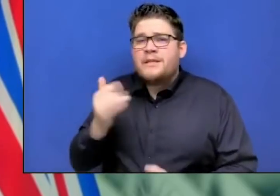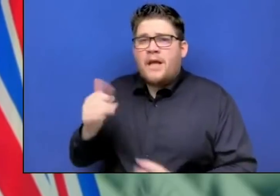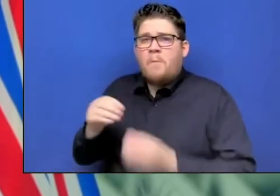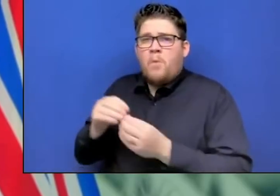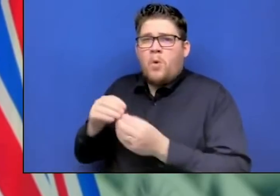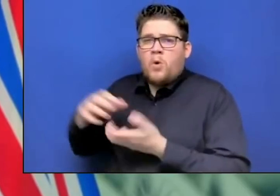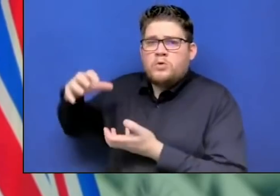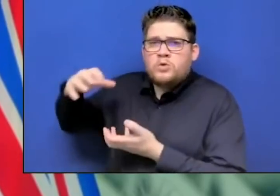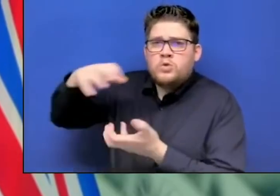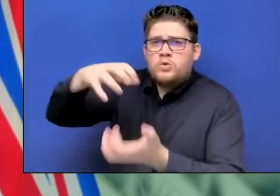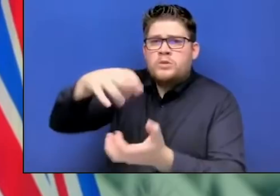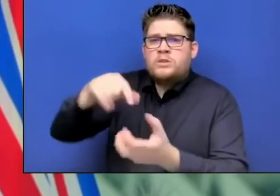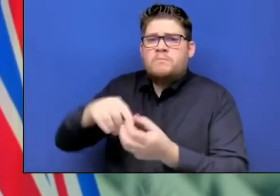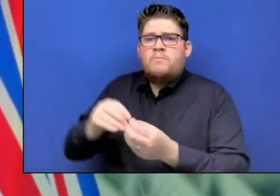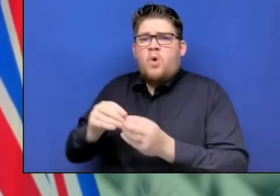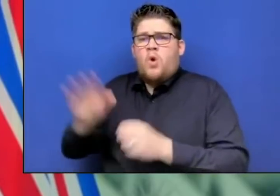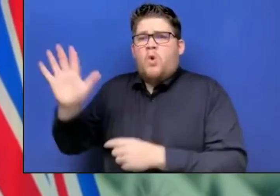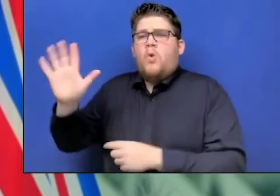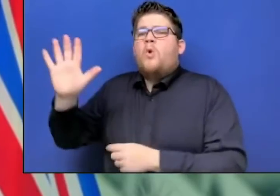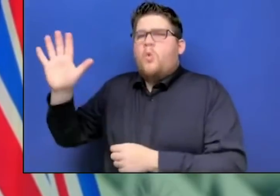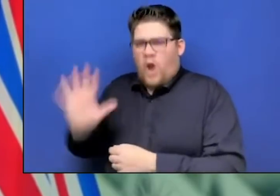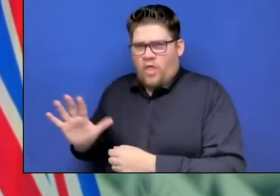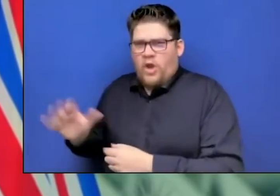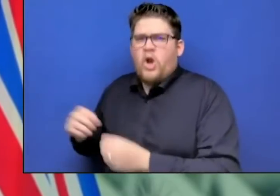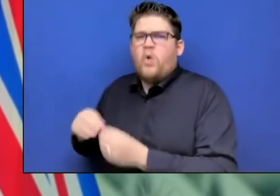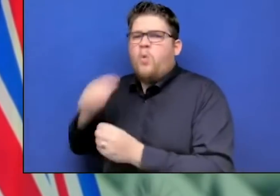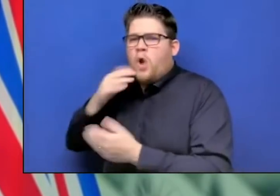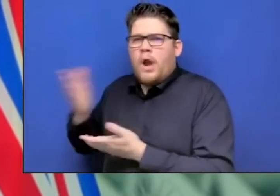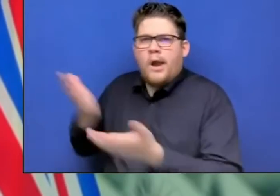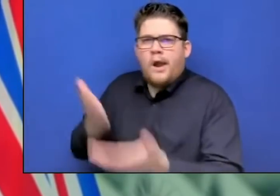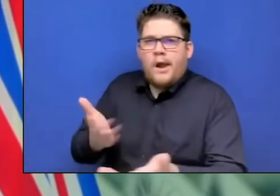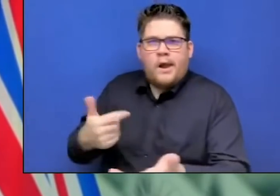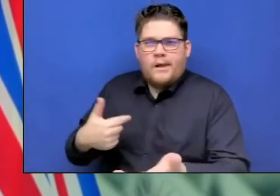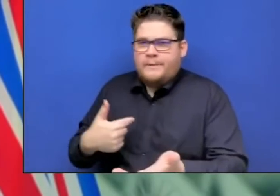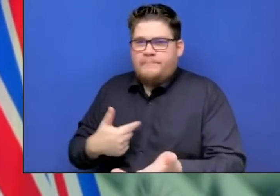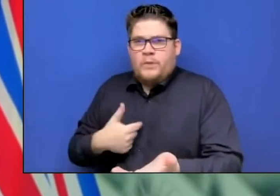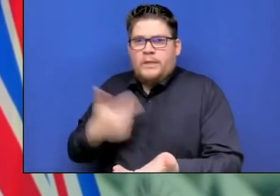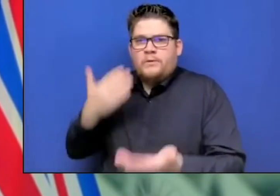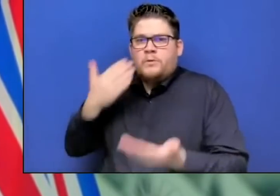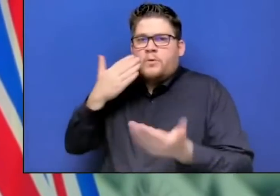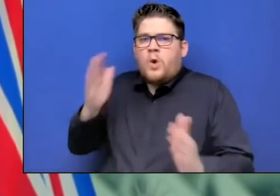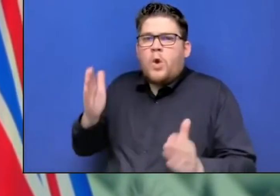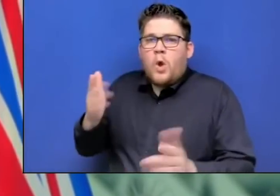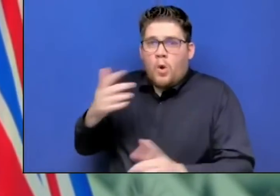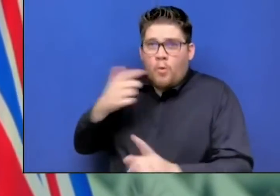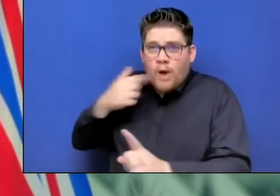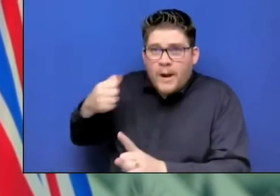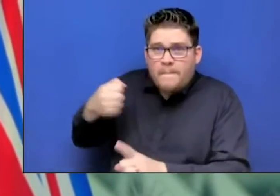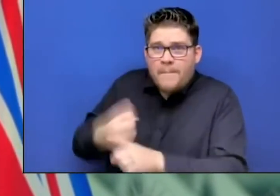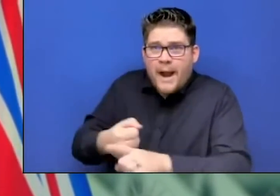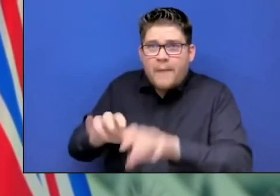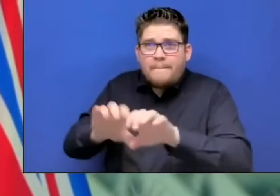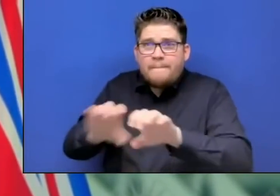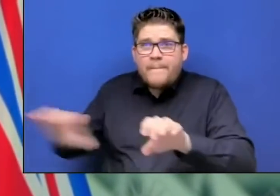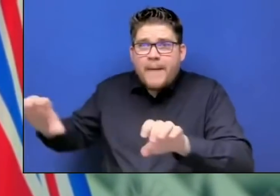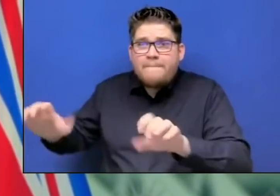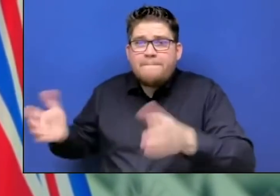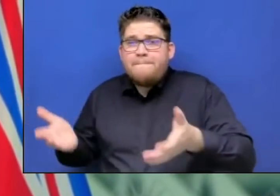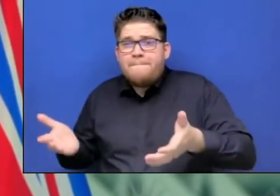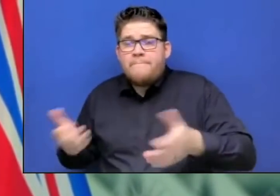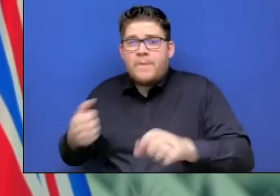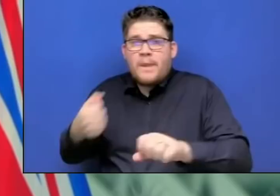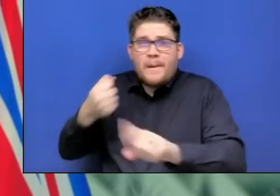will have on our railways, our roads, and the pipeline infrastructure in the province. Consequently, as you've heard from